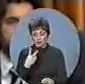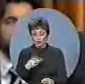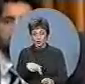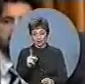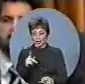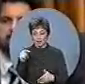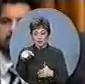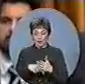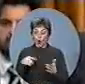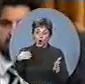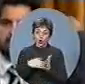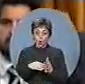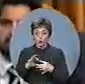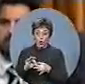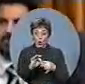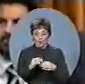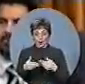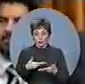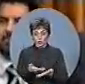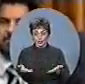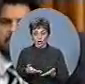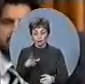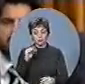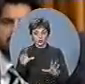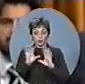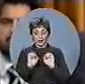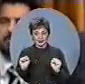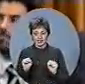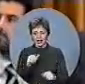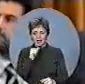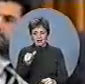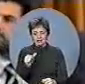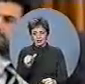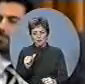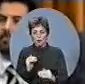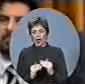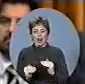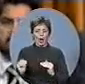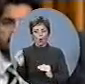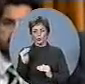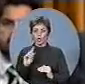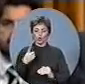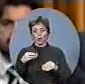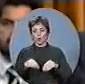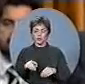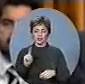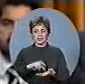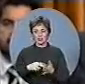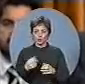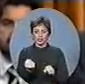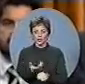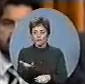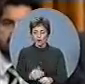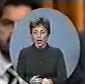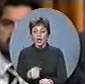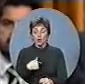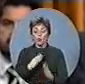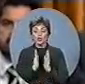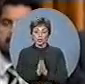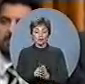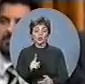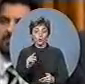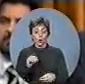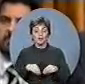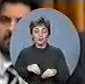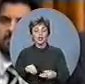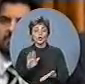base as what the Prime Minister has tried to do against a member of this House. And this isn't what a Prime Minister should be. So I would